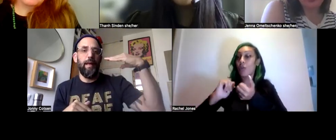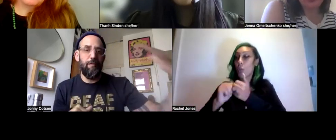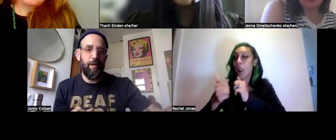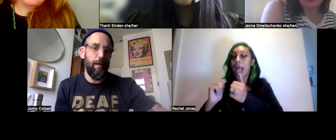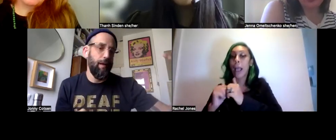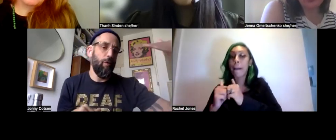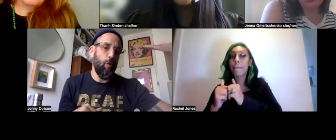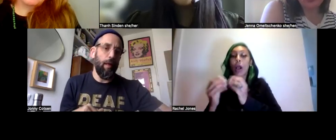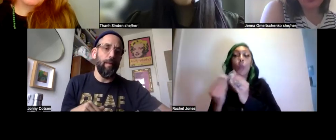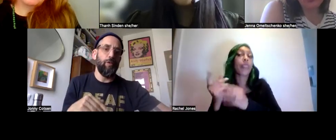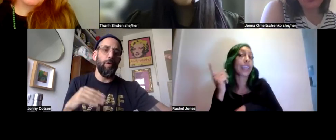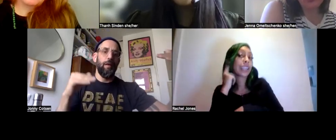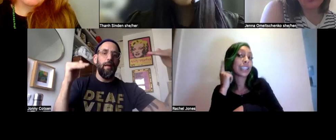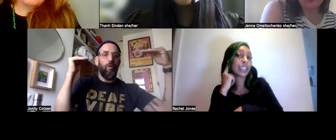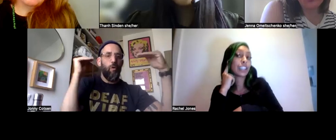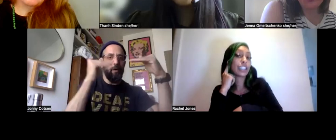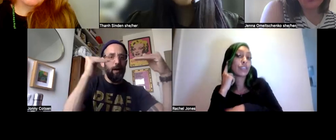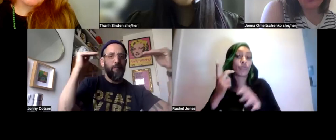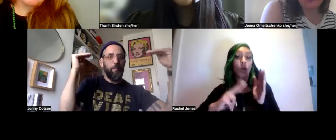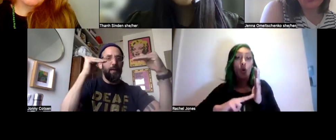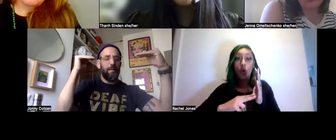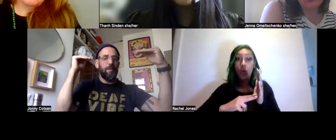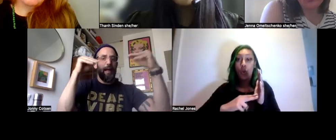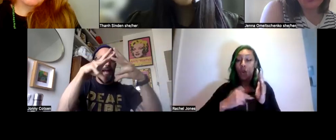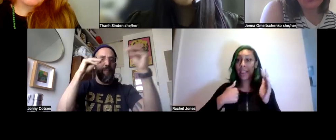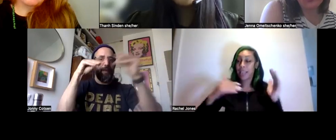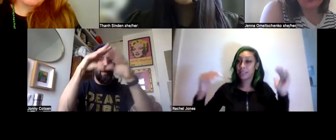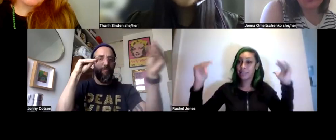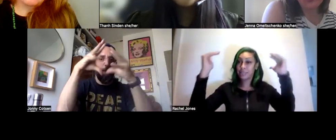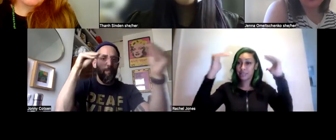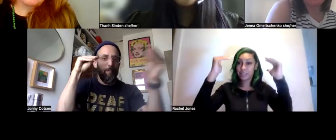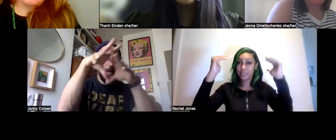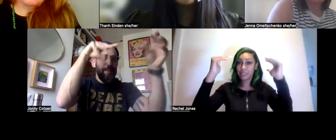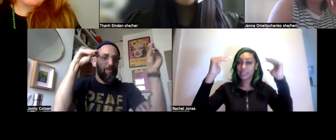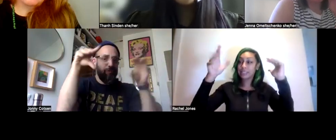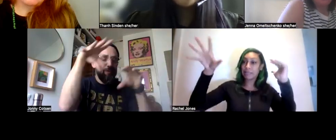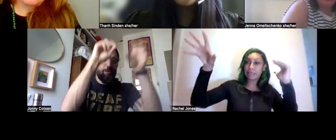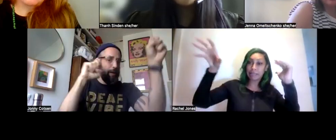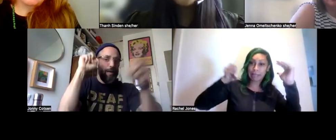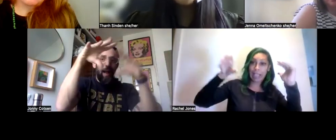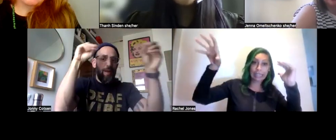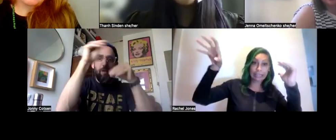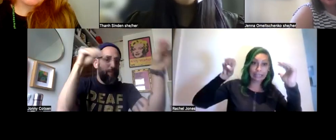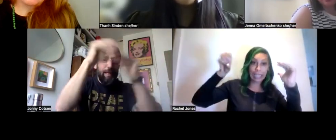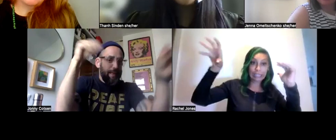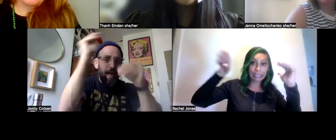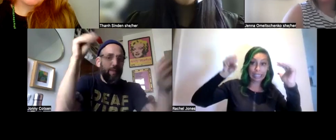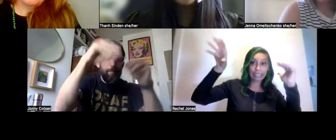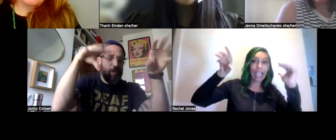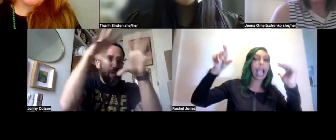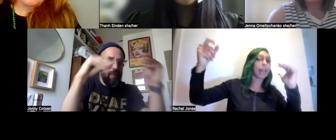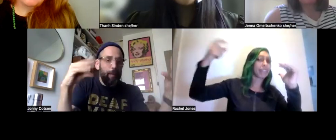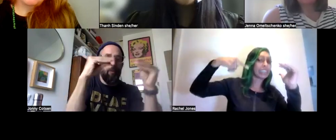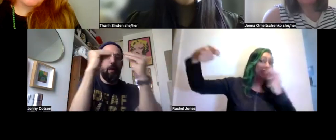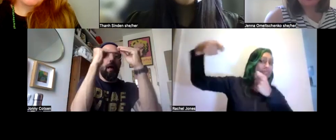with hearing organization in order for me to take everything off from them and drip feed